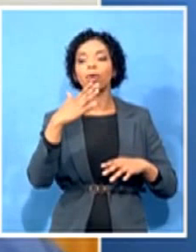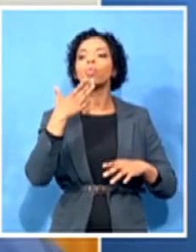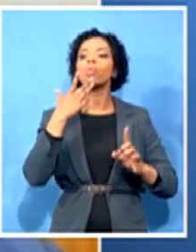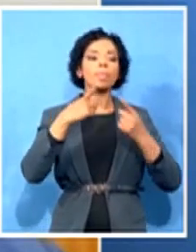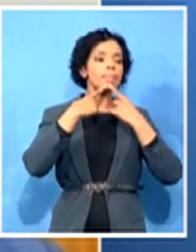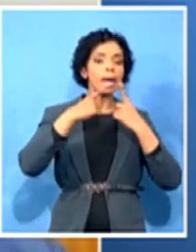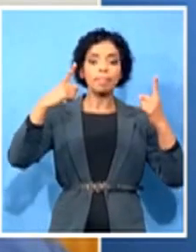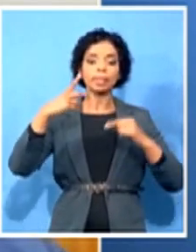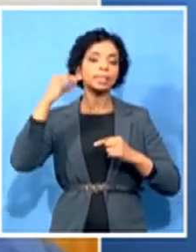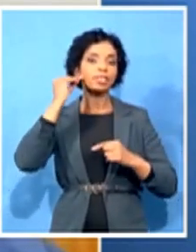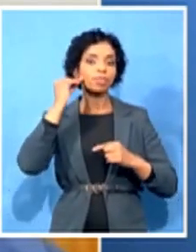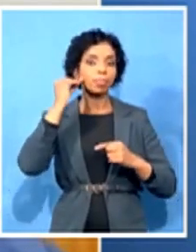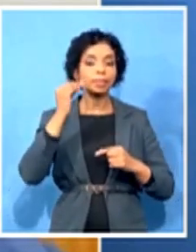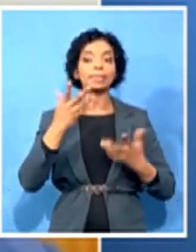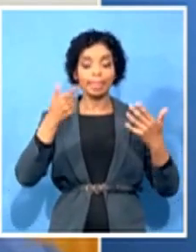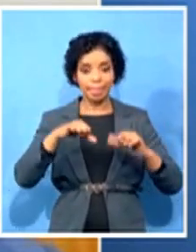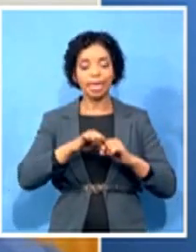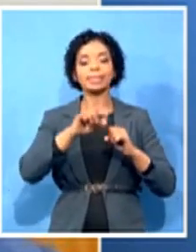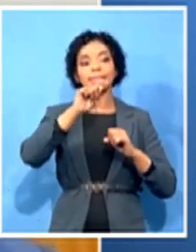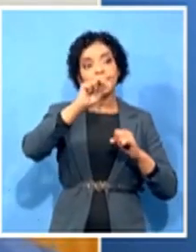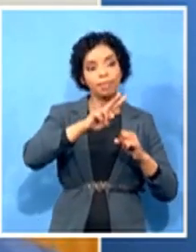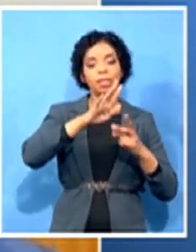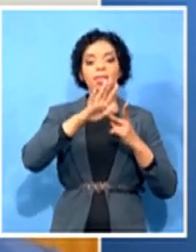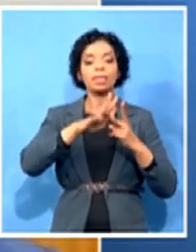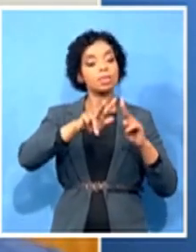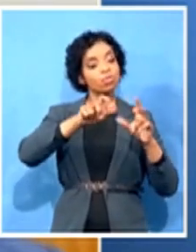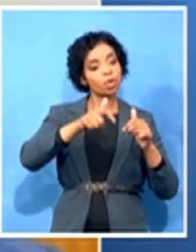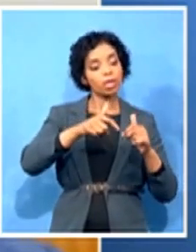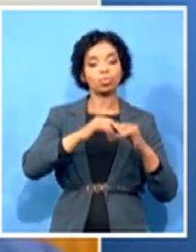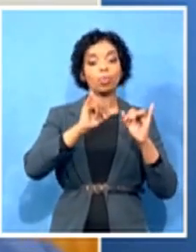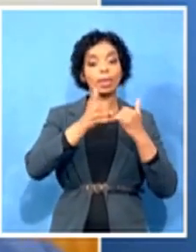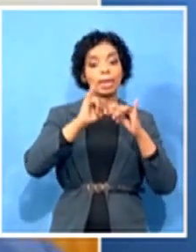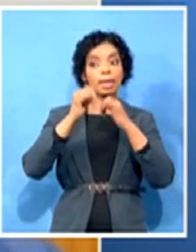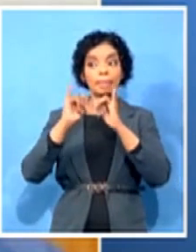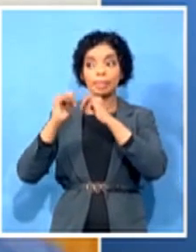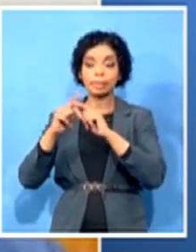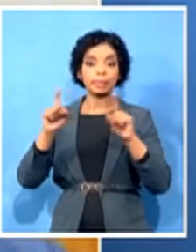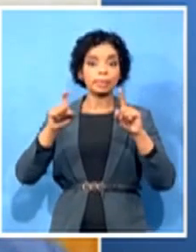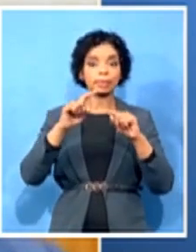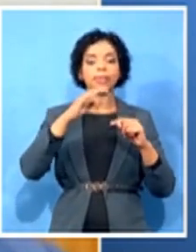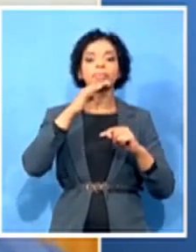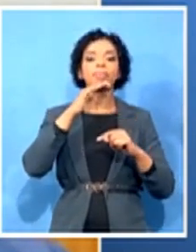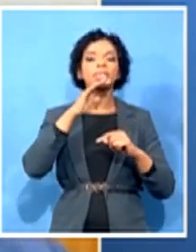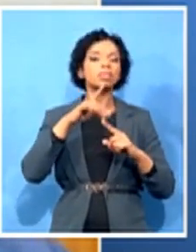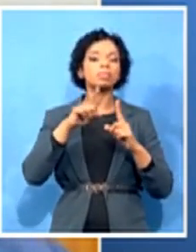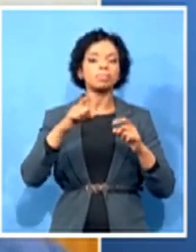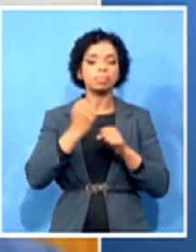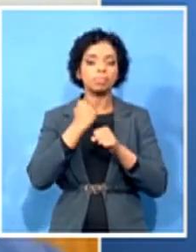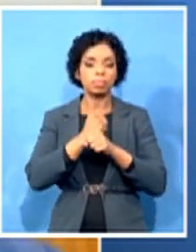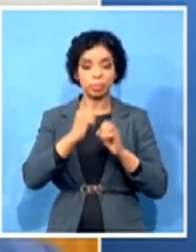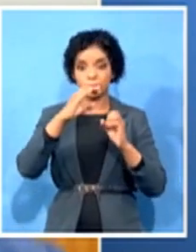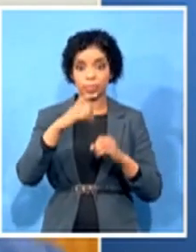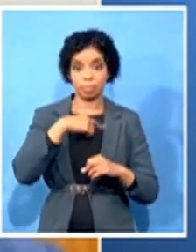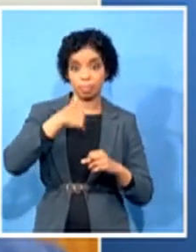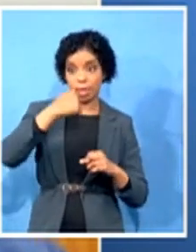they don't fall in that trap or step in that trap that they make known. But I think in this instance of the asbestos project, I cannot